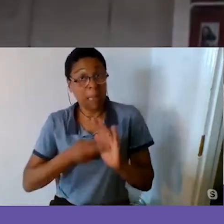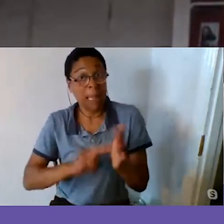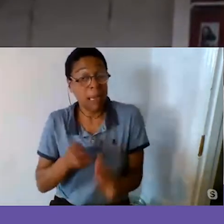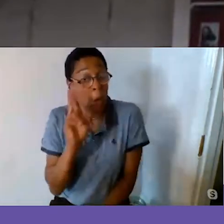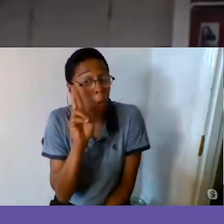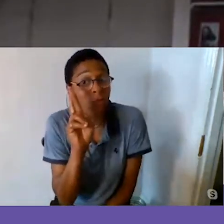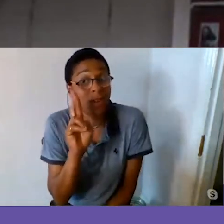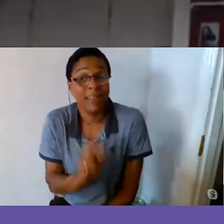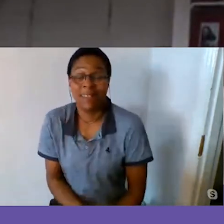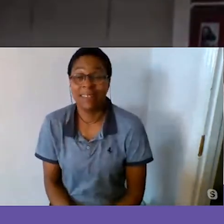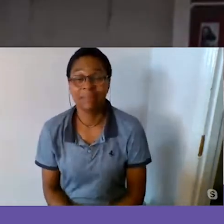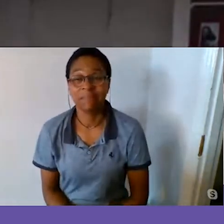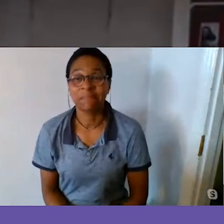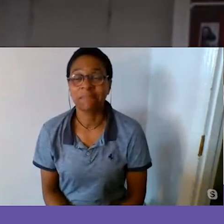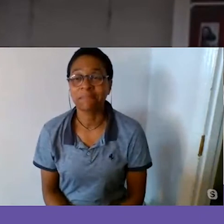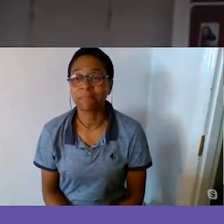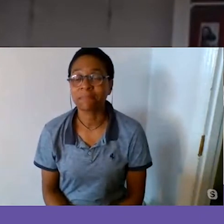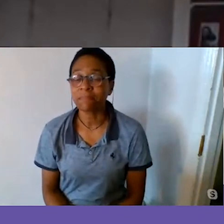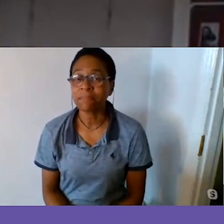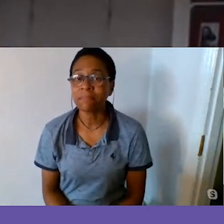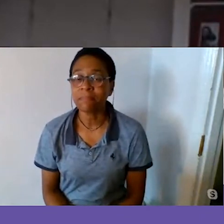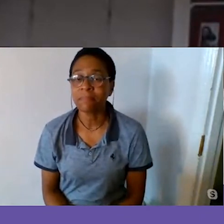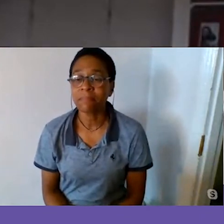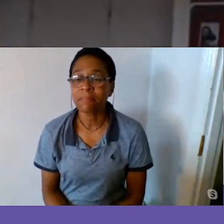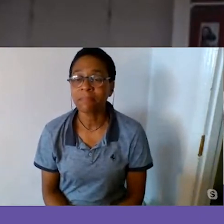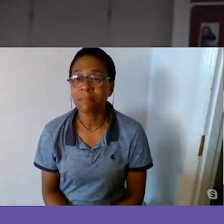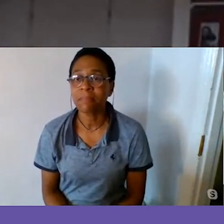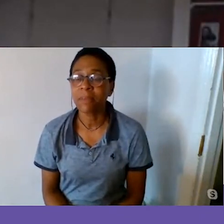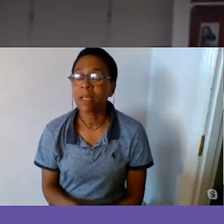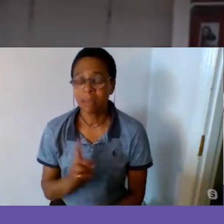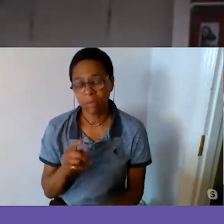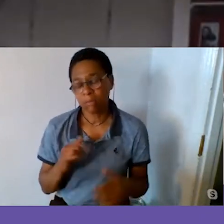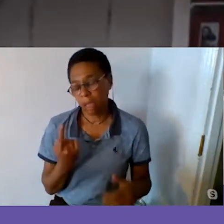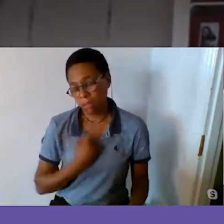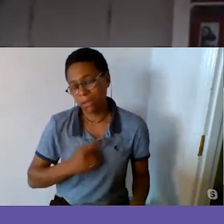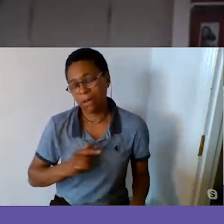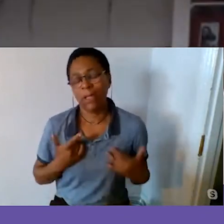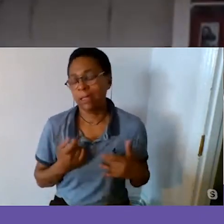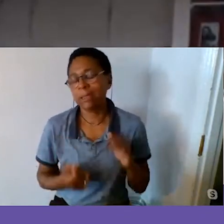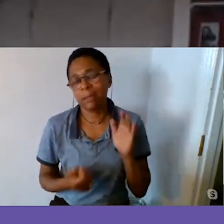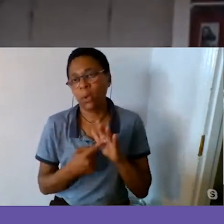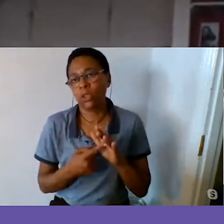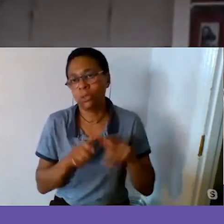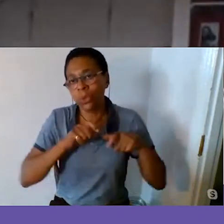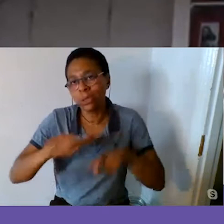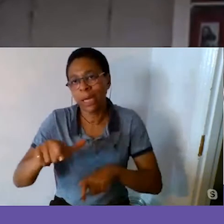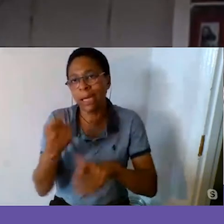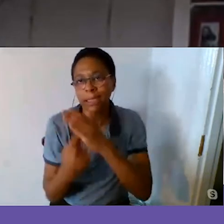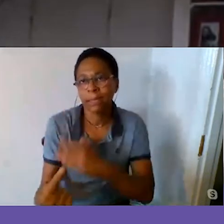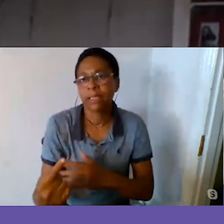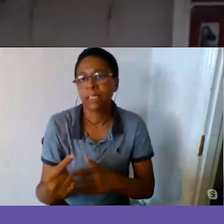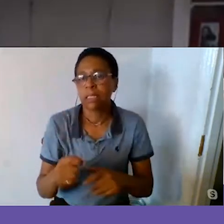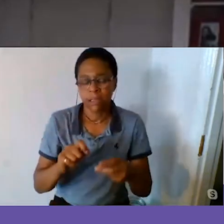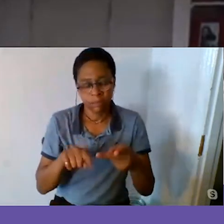Hopefully, hopefully it goes well. But it is really important that it is independent and that it is grassroots